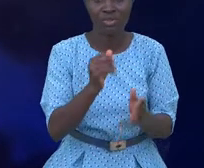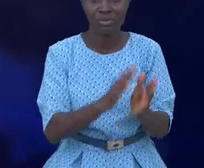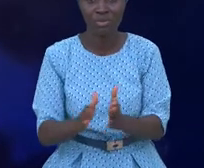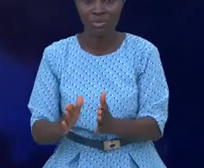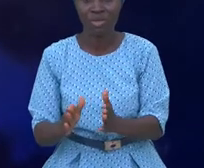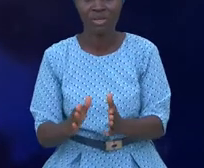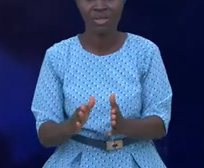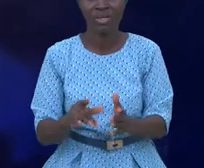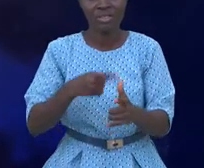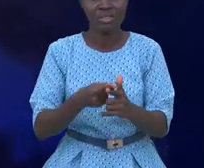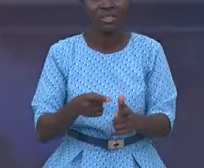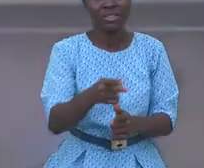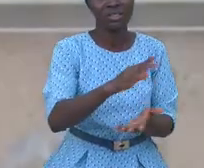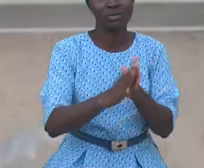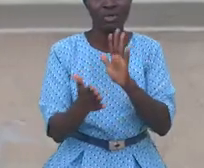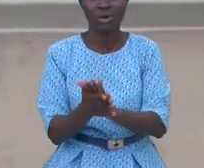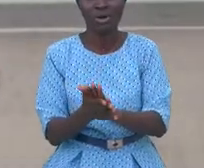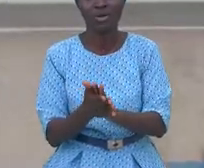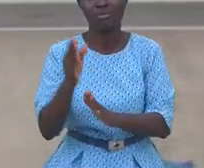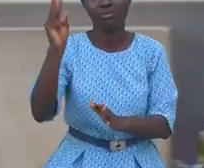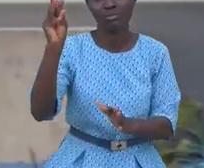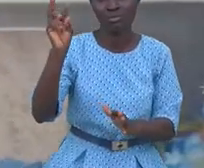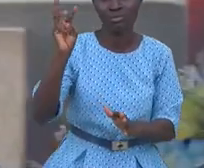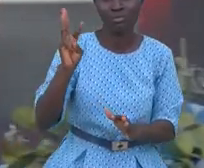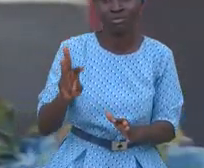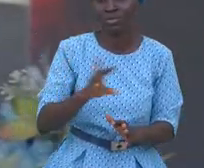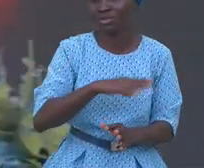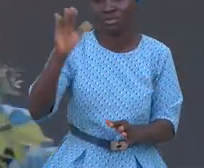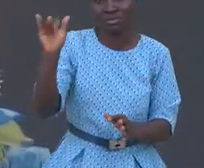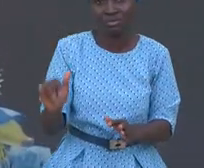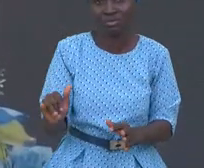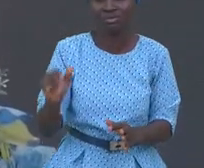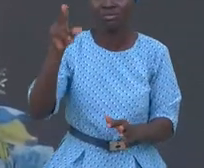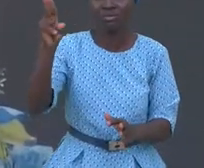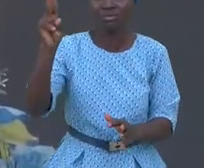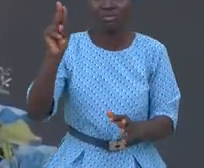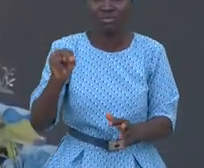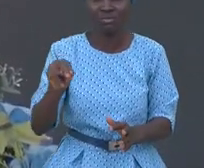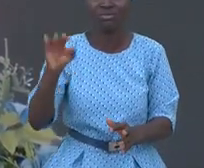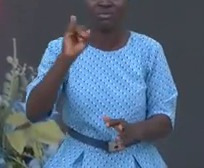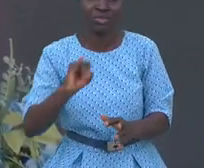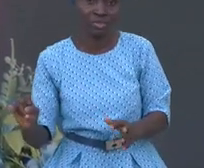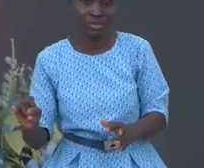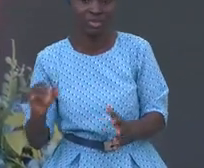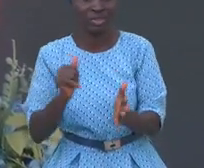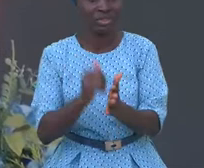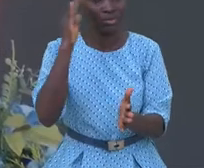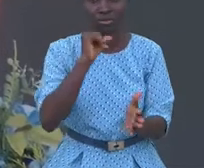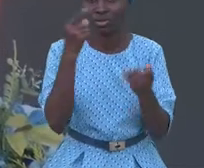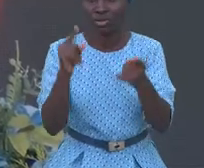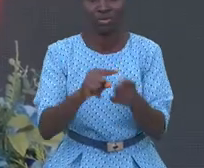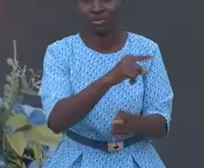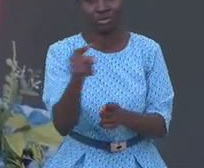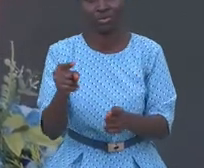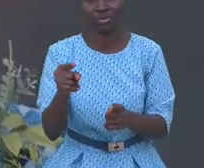yearning, they're yawning. That will not happen to you. You'll be fit. You'll be all right.